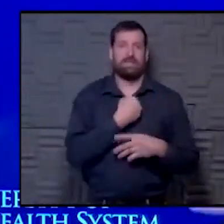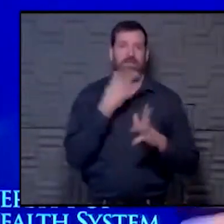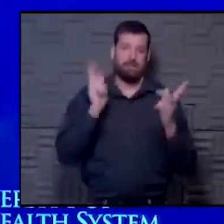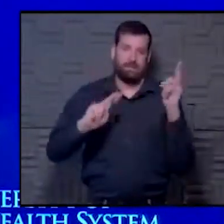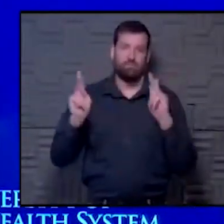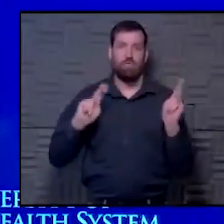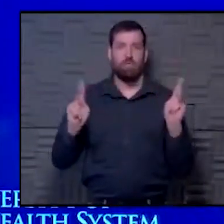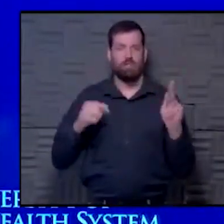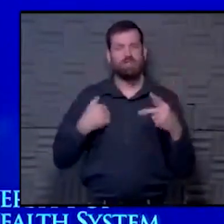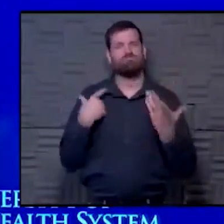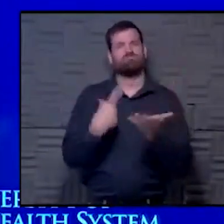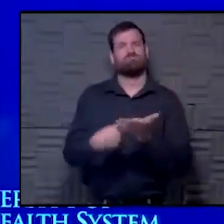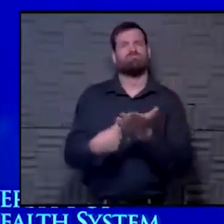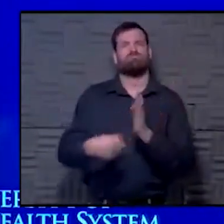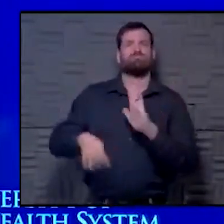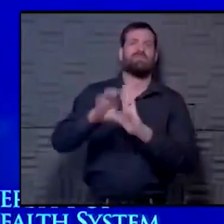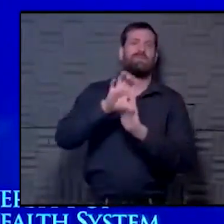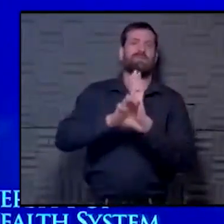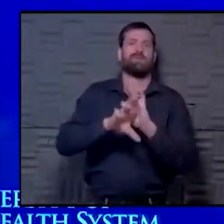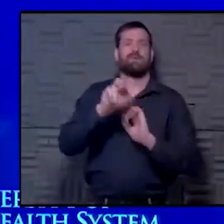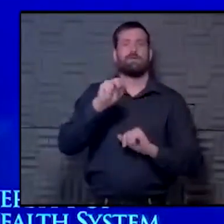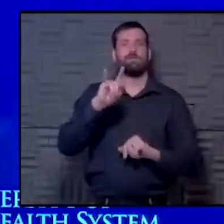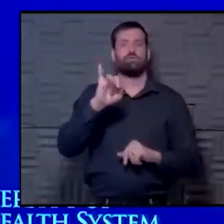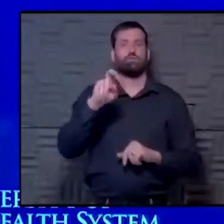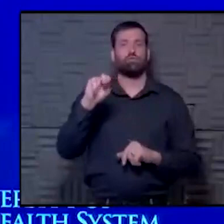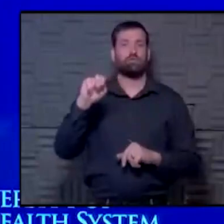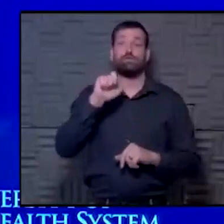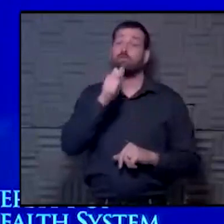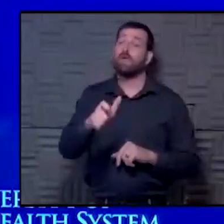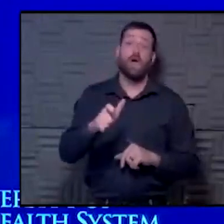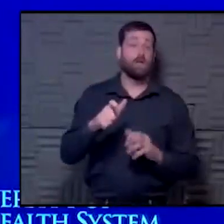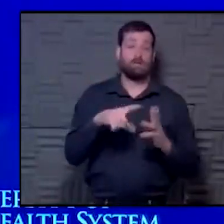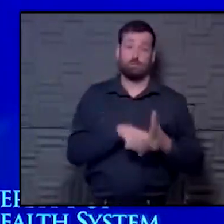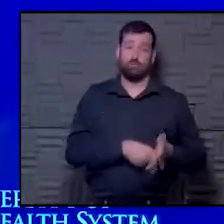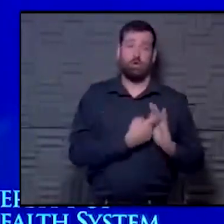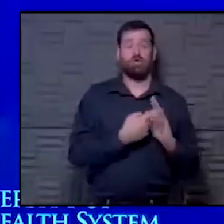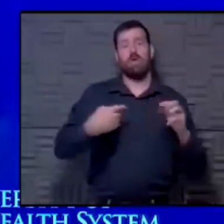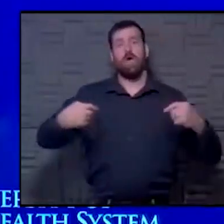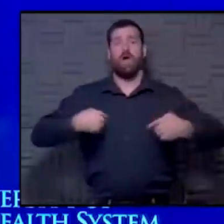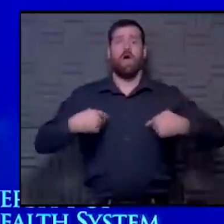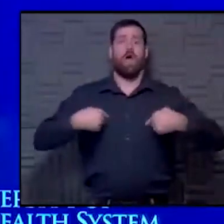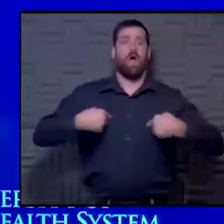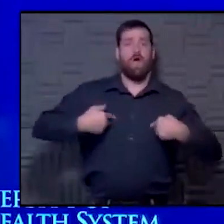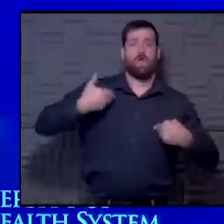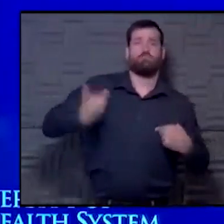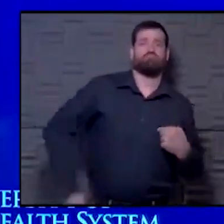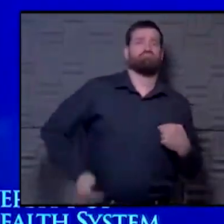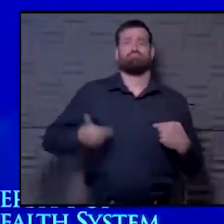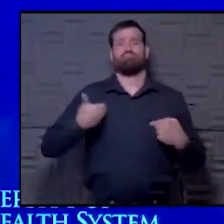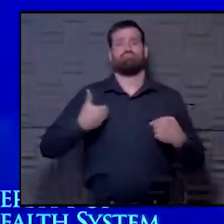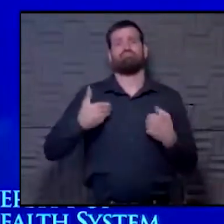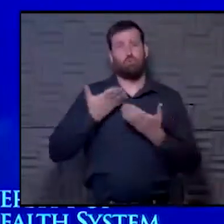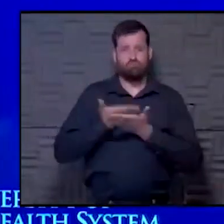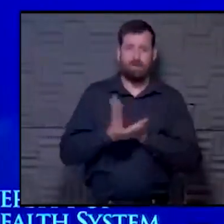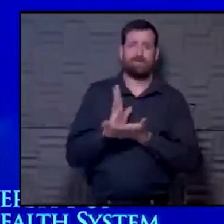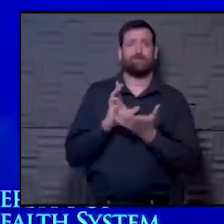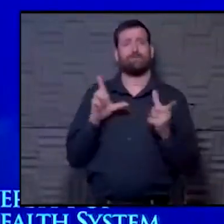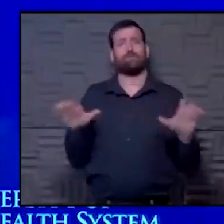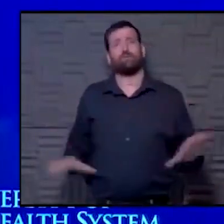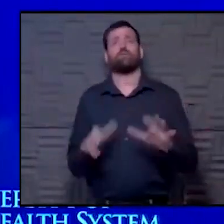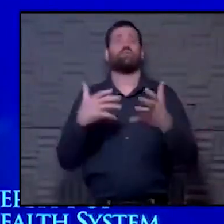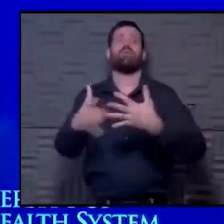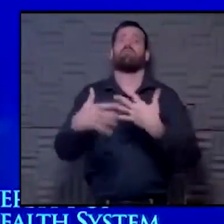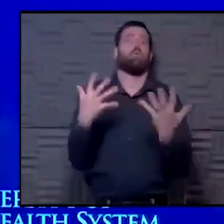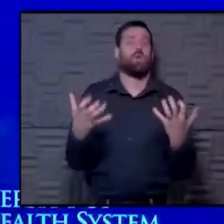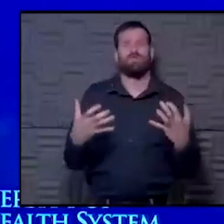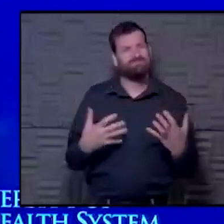talked about before. The Constitution of the United States does not start with the preamble being, I, the one, have the right to do whatever the heck I